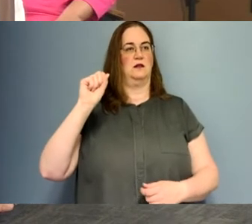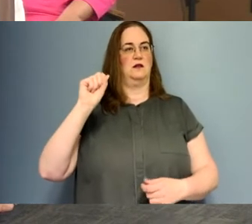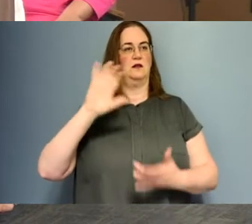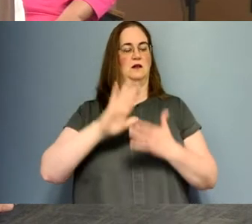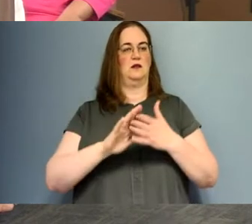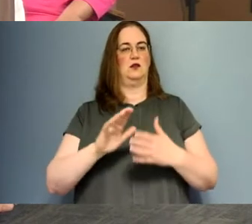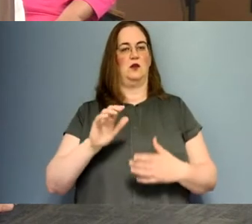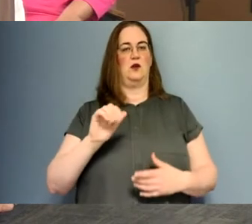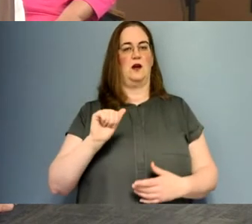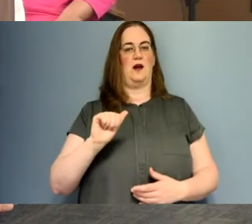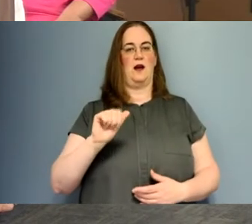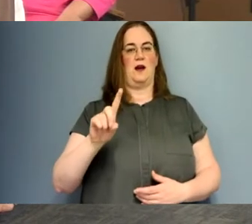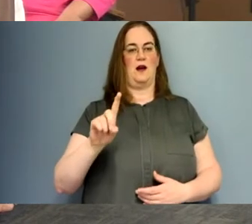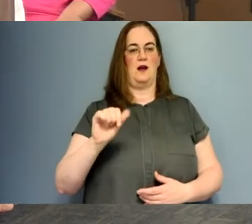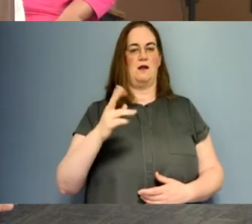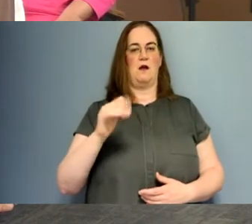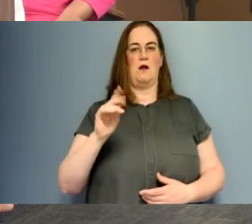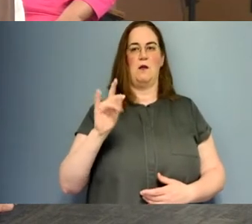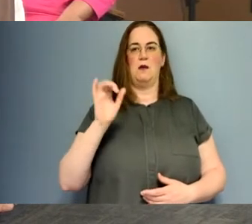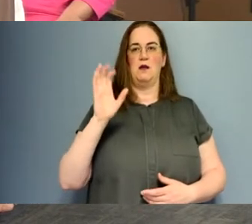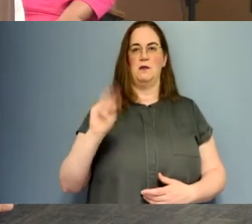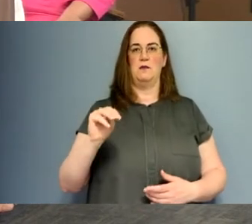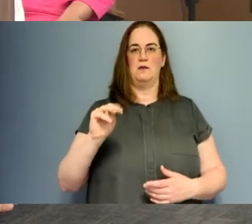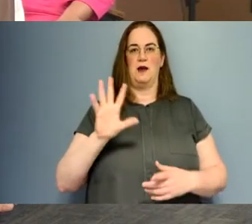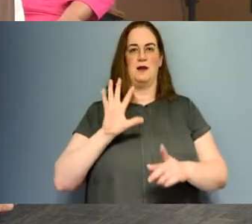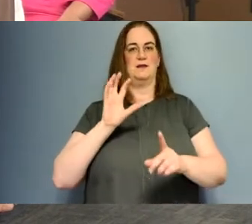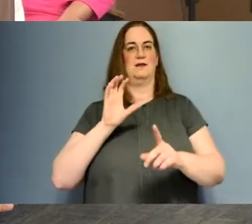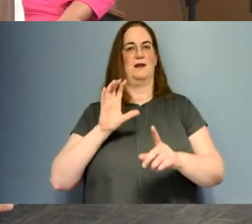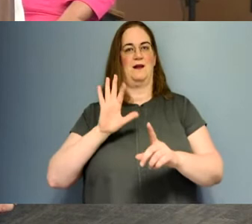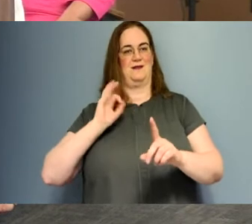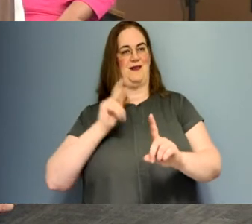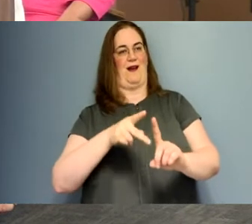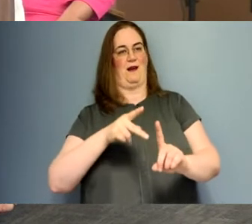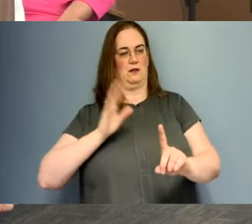ad hominem attack on Commissioner Marseglia.